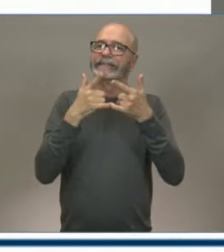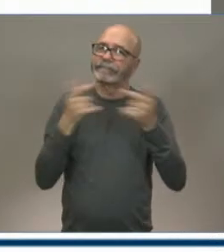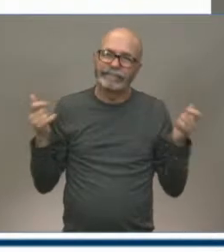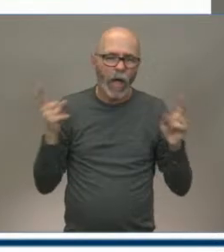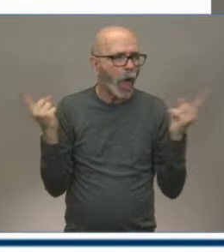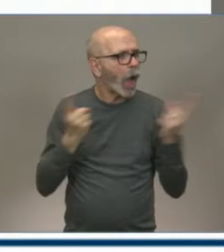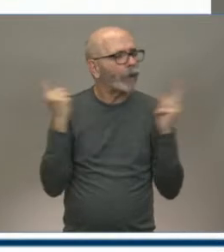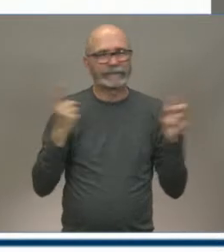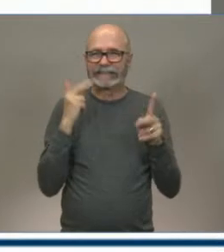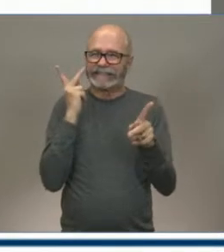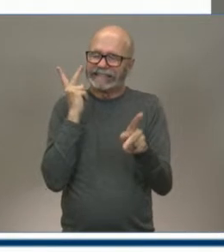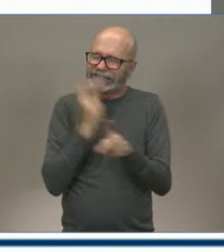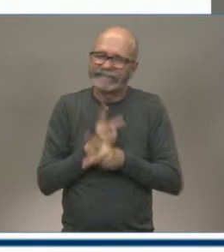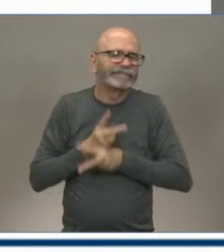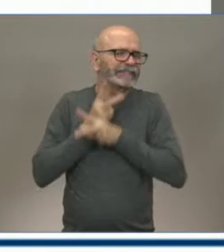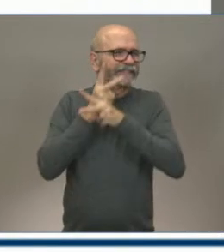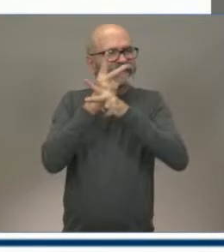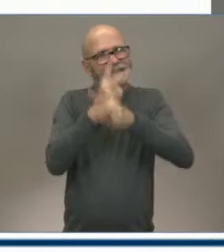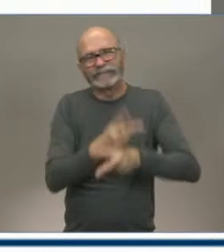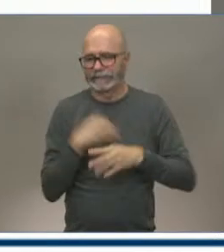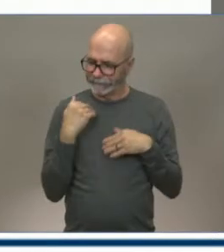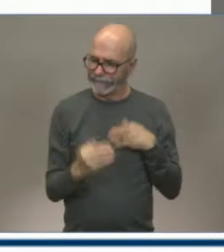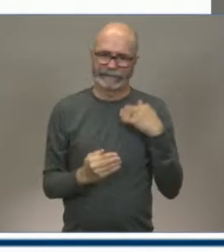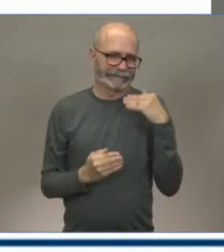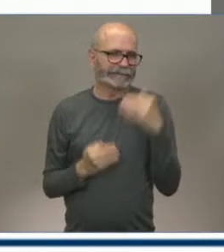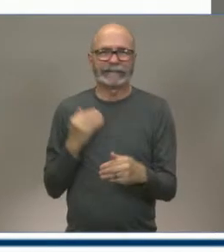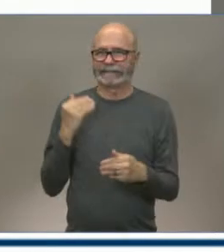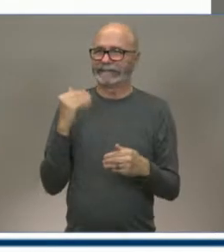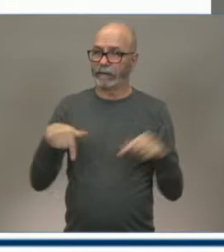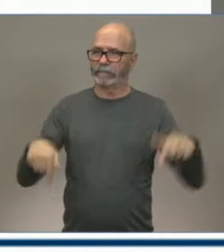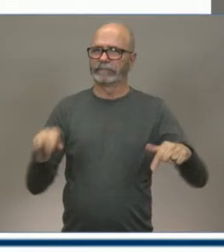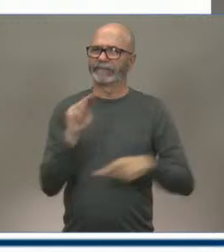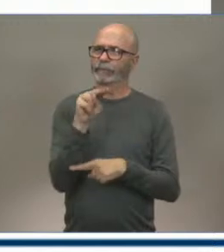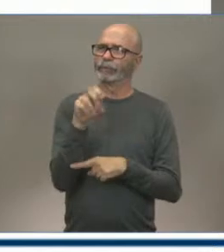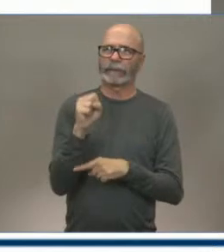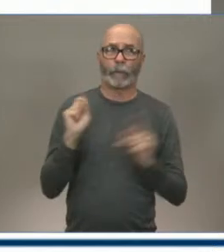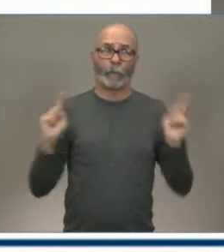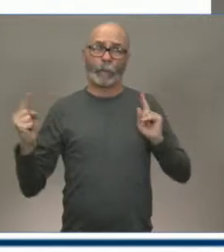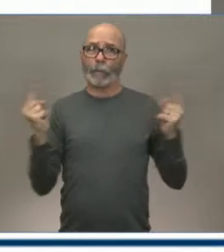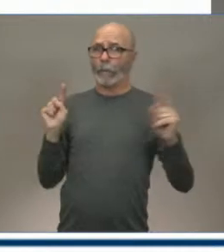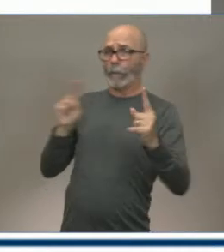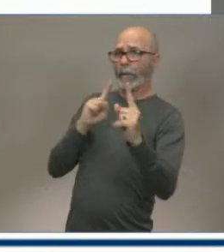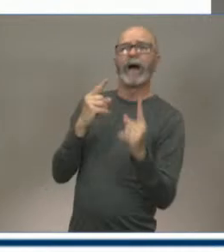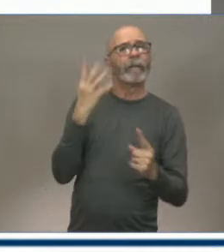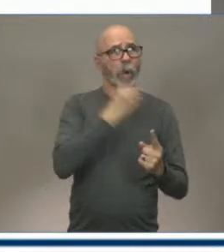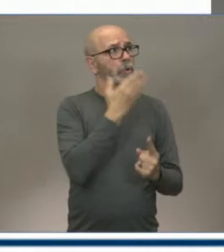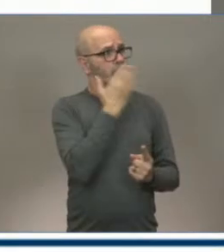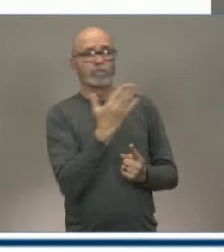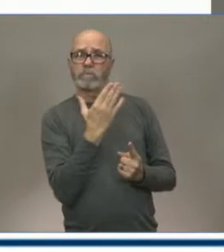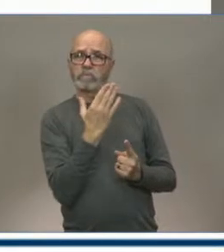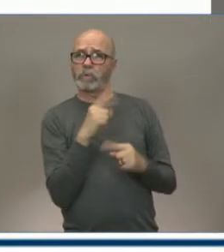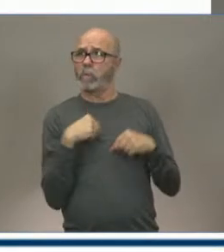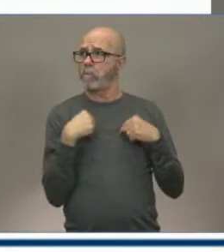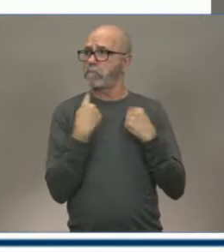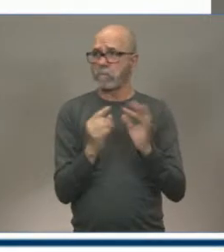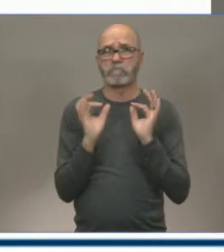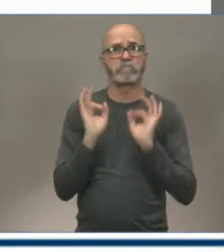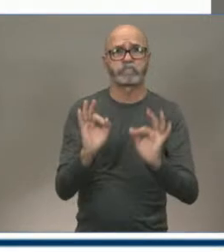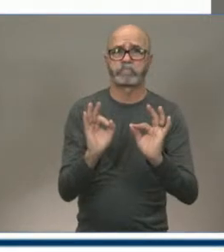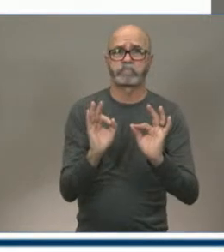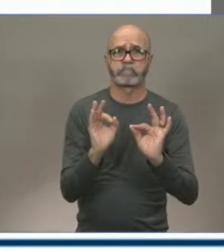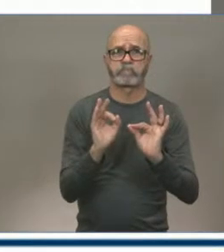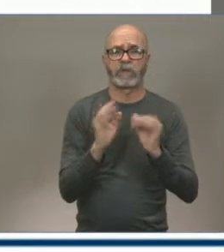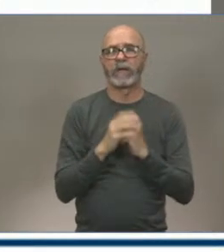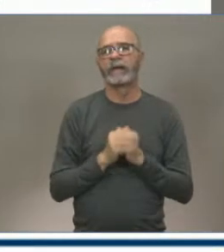when it comes to COVID-19 in Nova Scotia, and it's paid off. And our reopening after the holidays will be cautious as